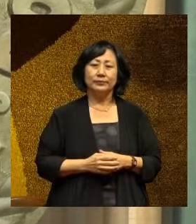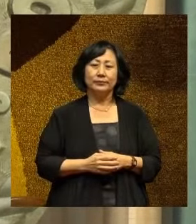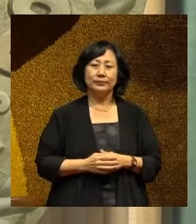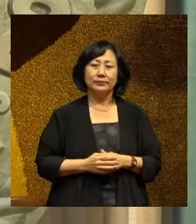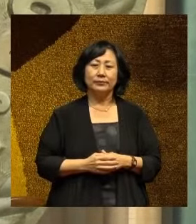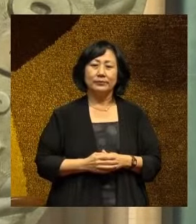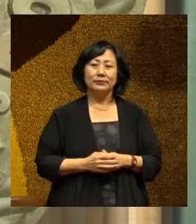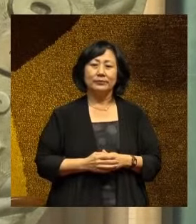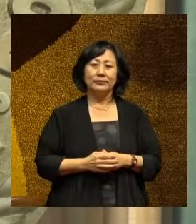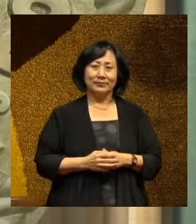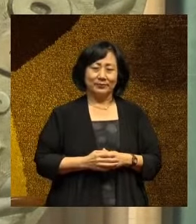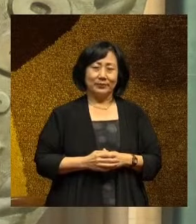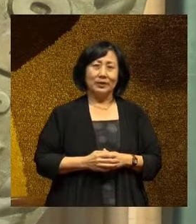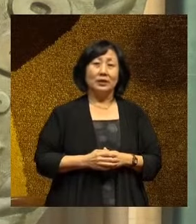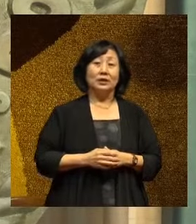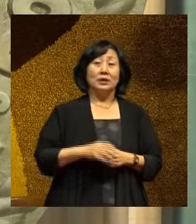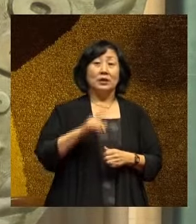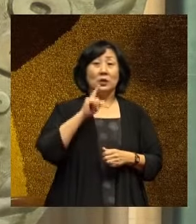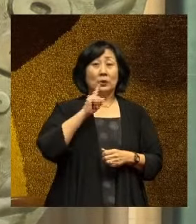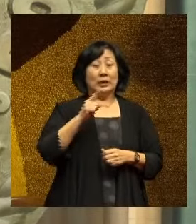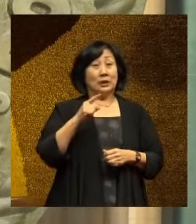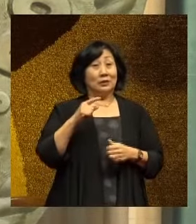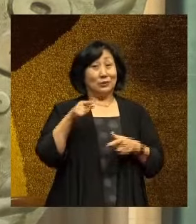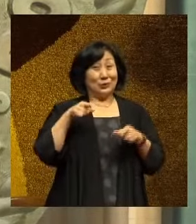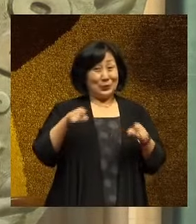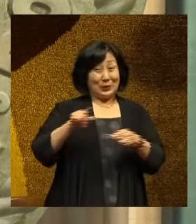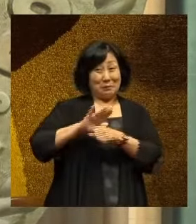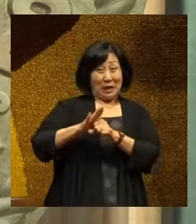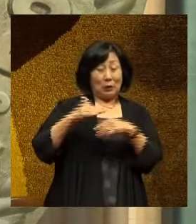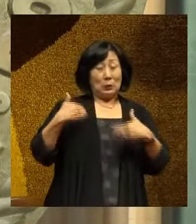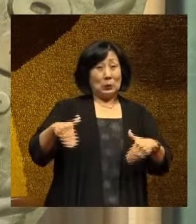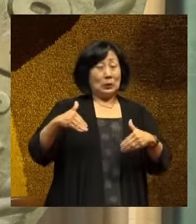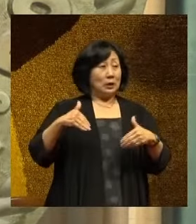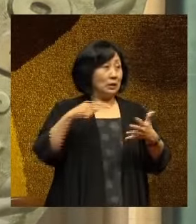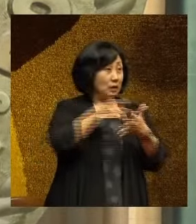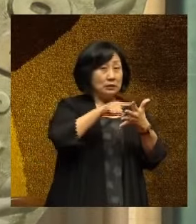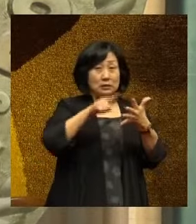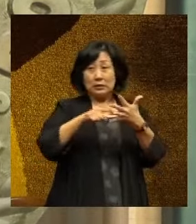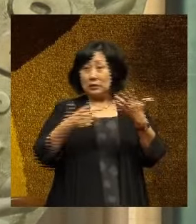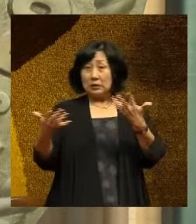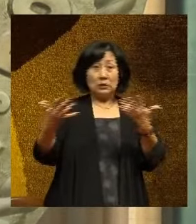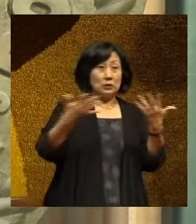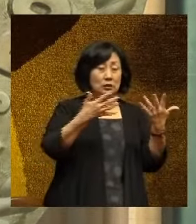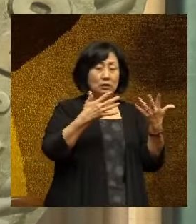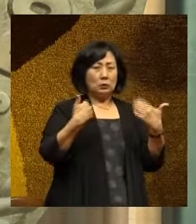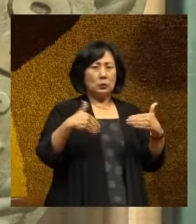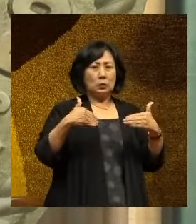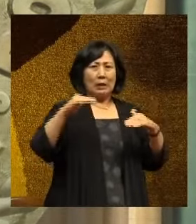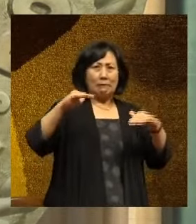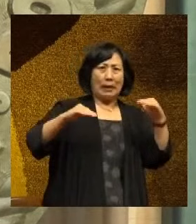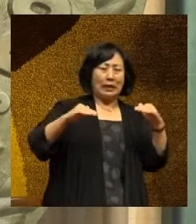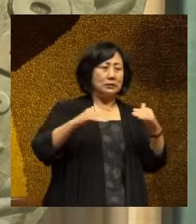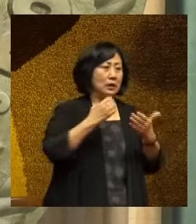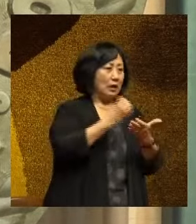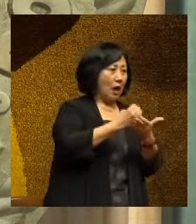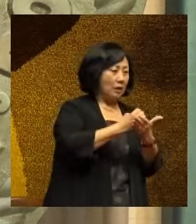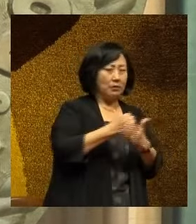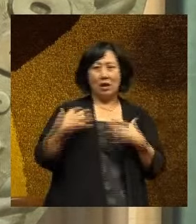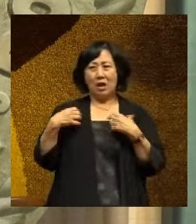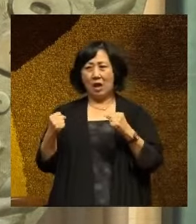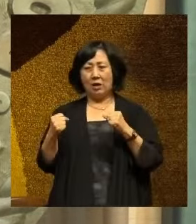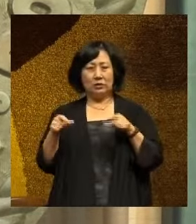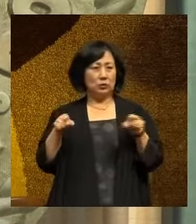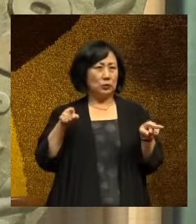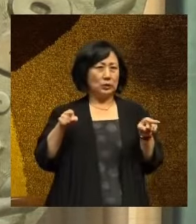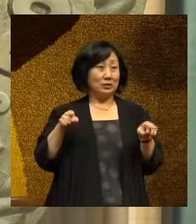The real balancing act during the pandemic has been between the economy and our health. The fact